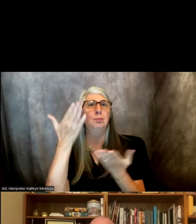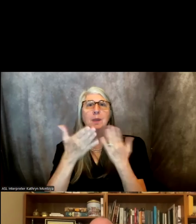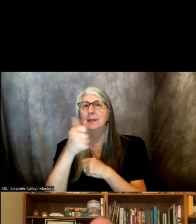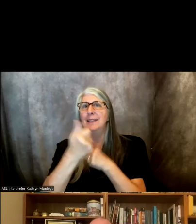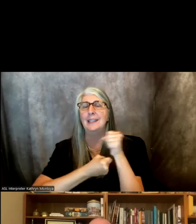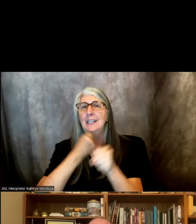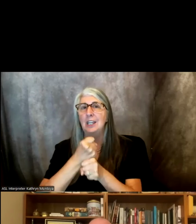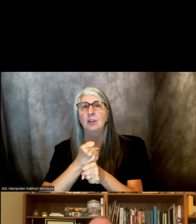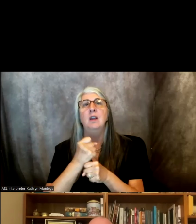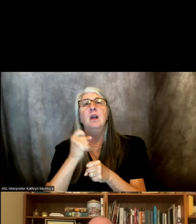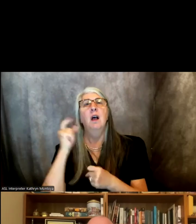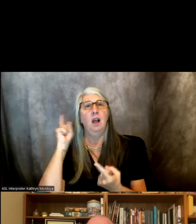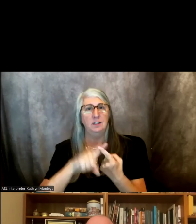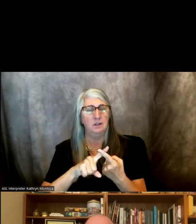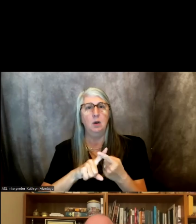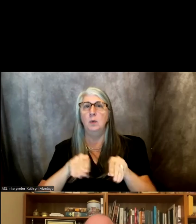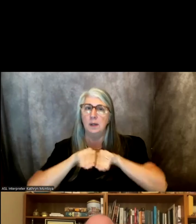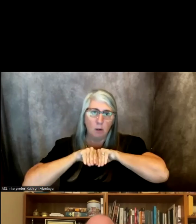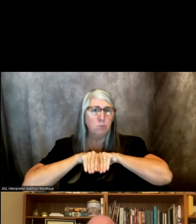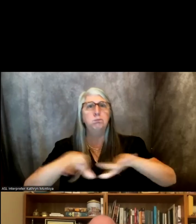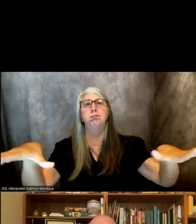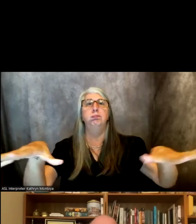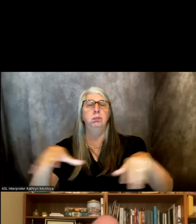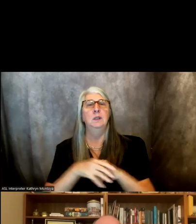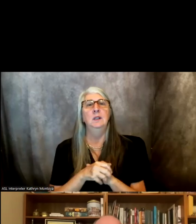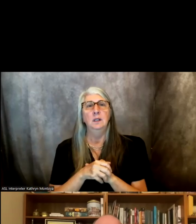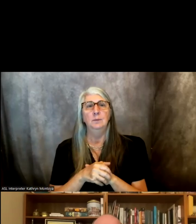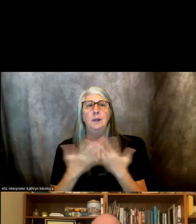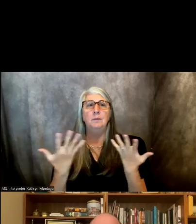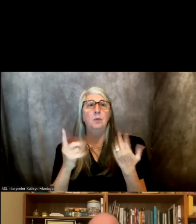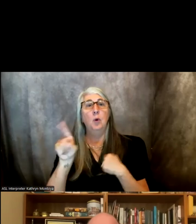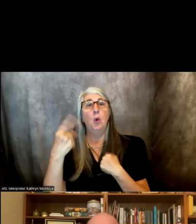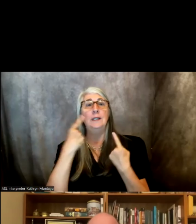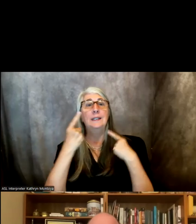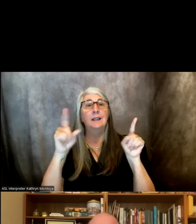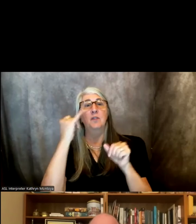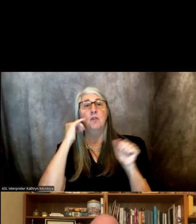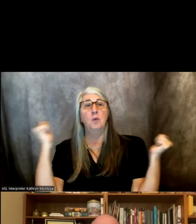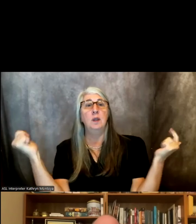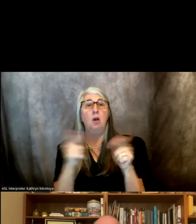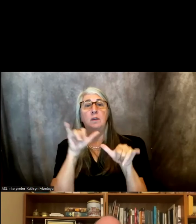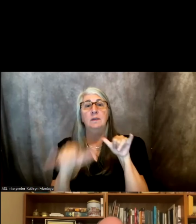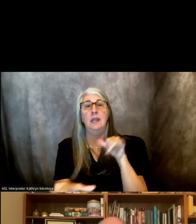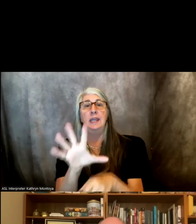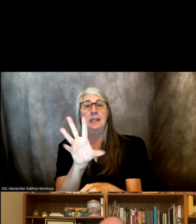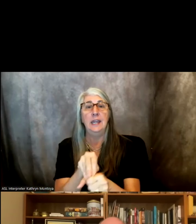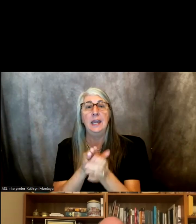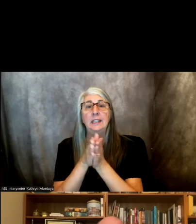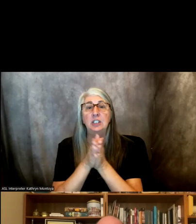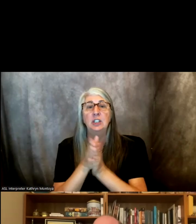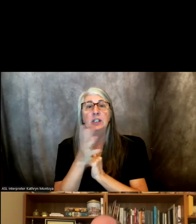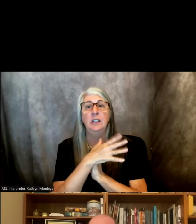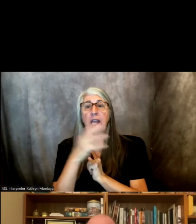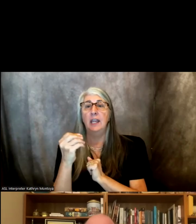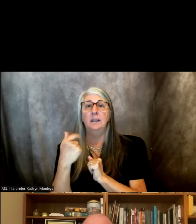so that we really have good penetration. But we're only successful if we all stay engaged. And I